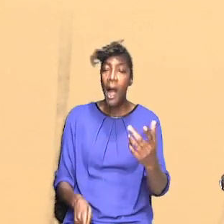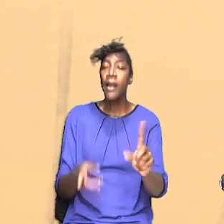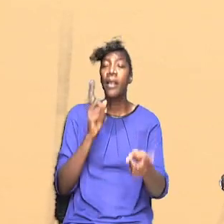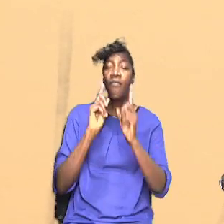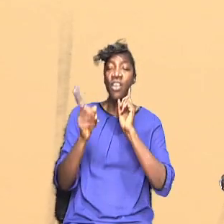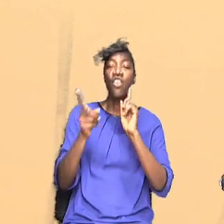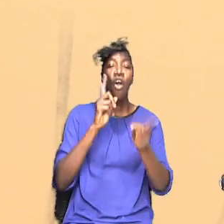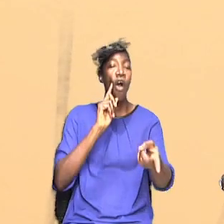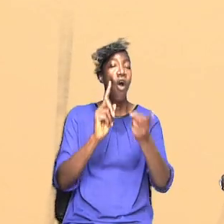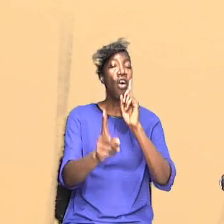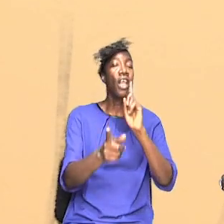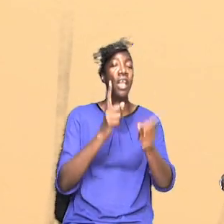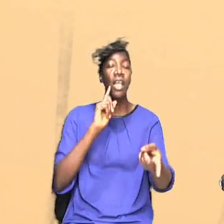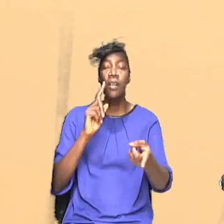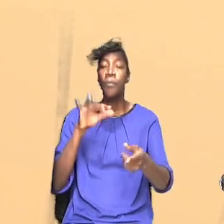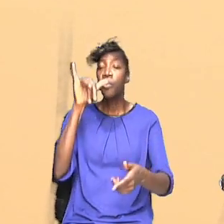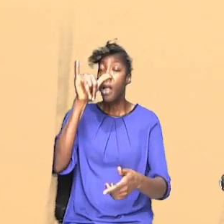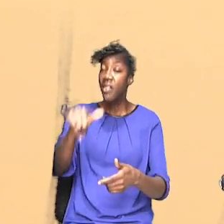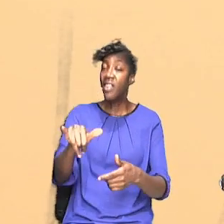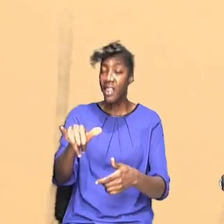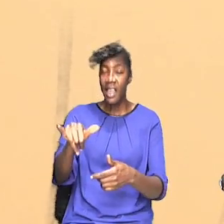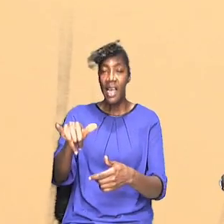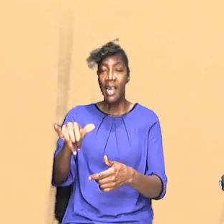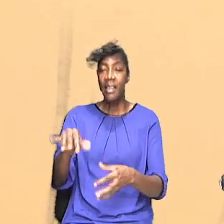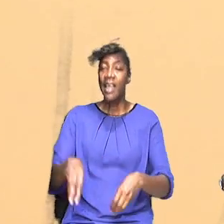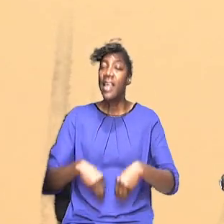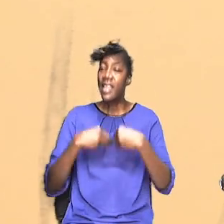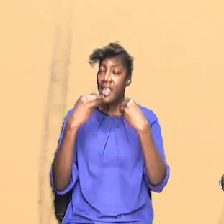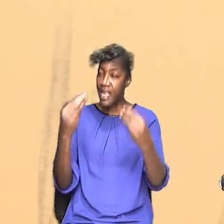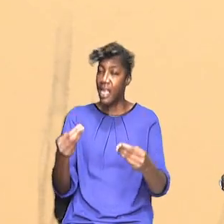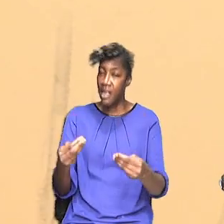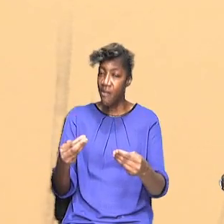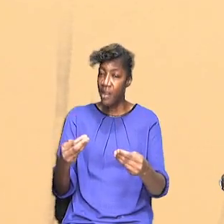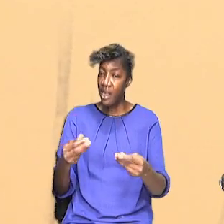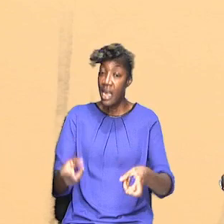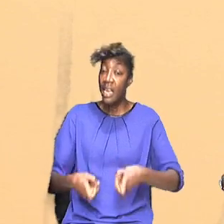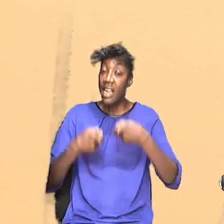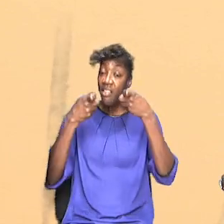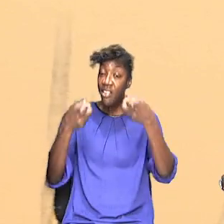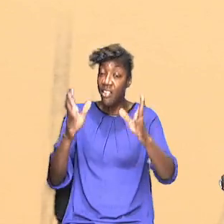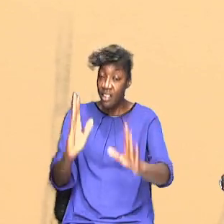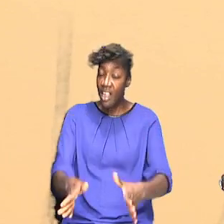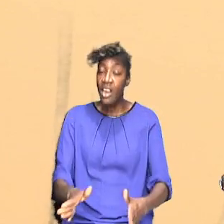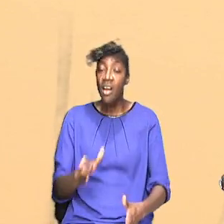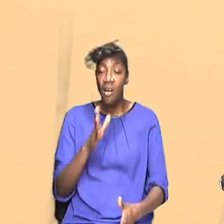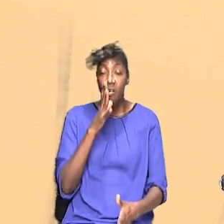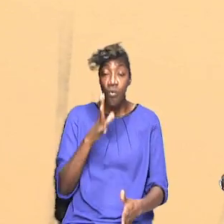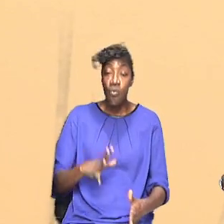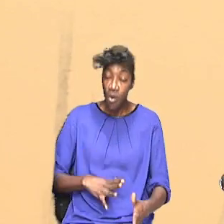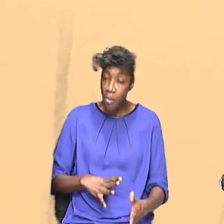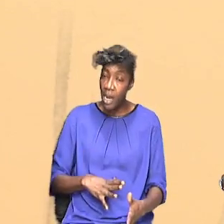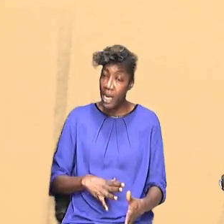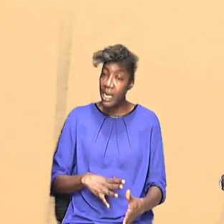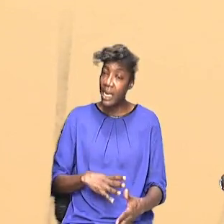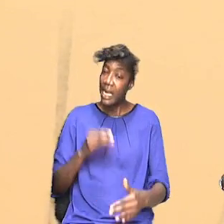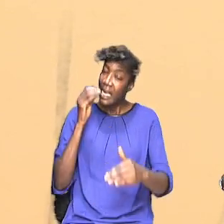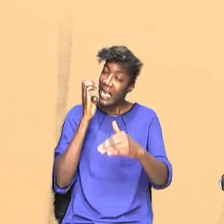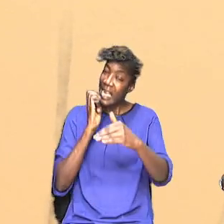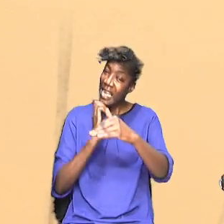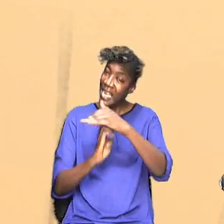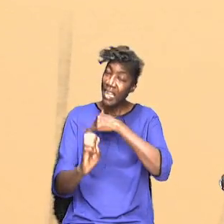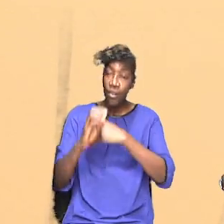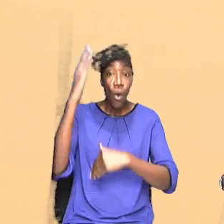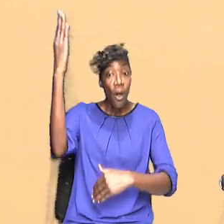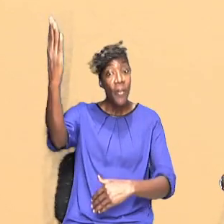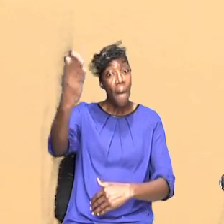conversation. Amen. And that would have given her access, as it were, into the